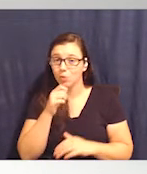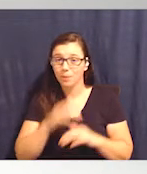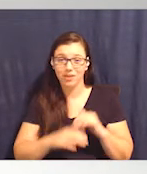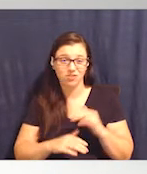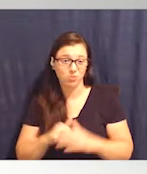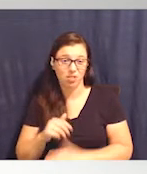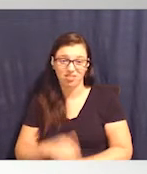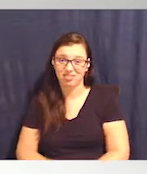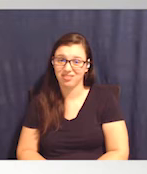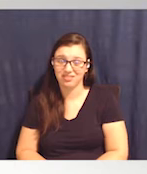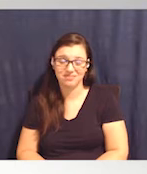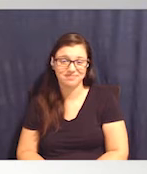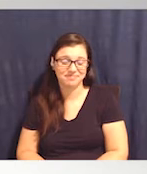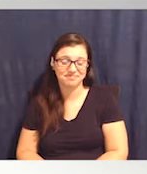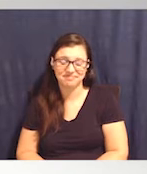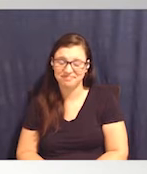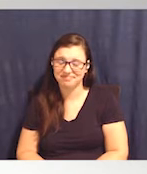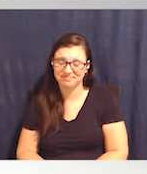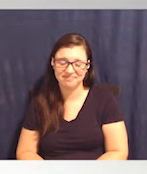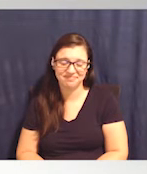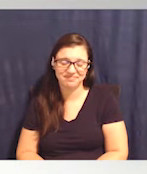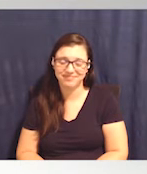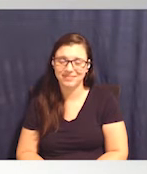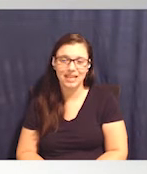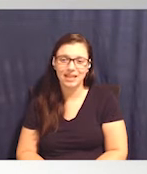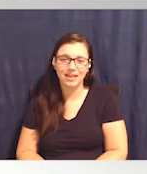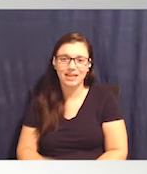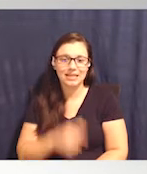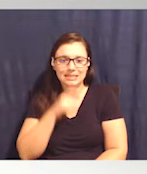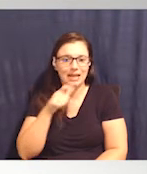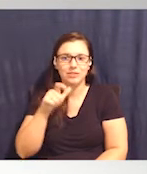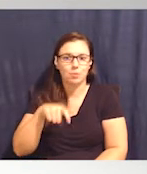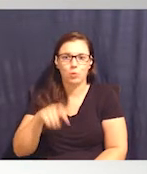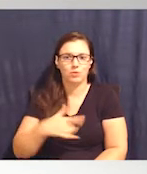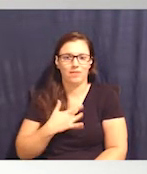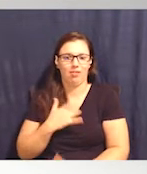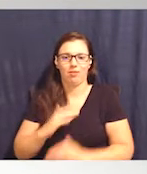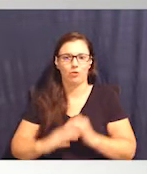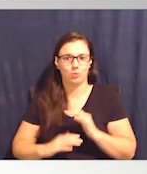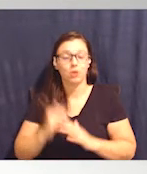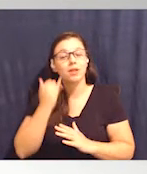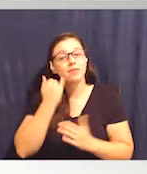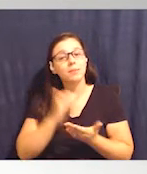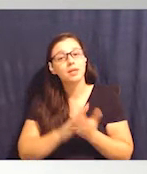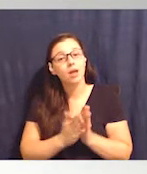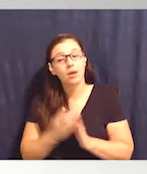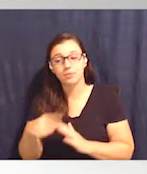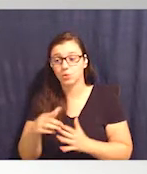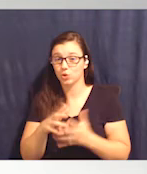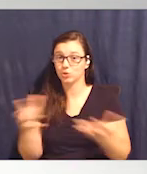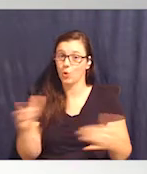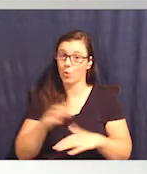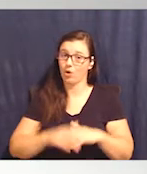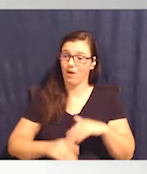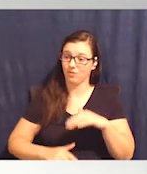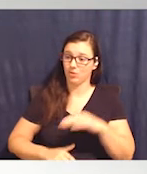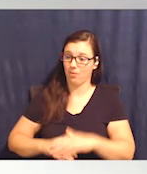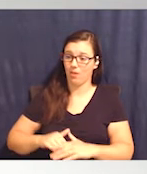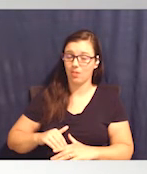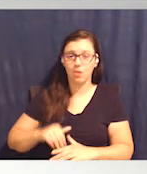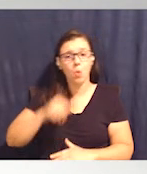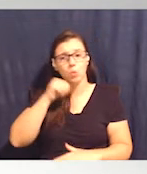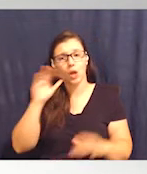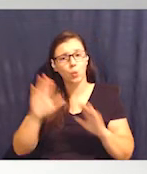And it never should be. If it ever becomes where you're so comfortable that you're not worrying about it, it means you're not pushing